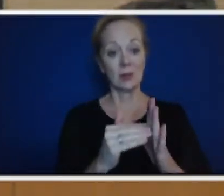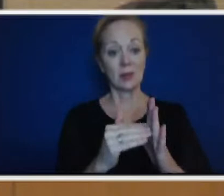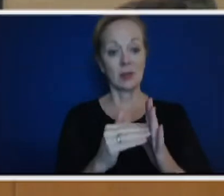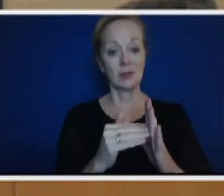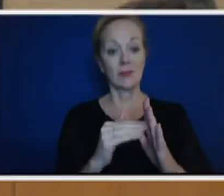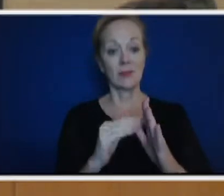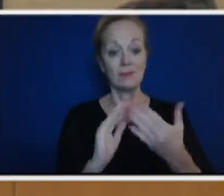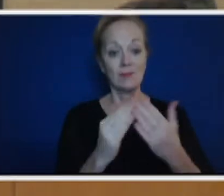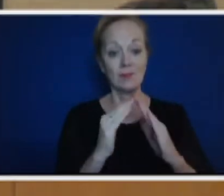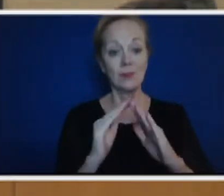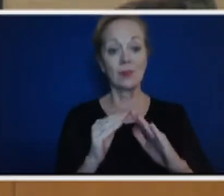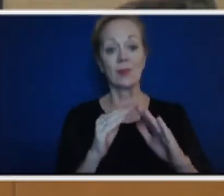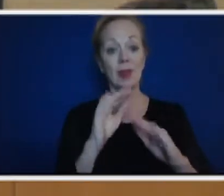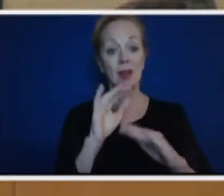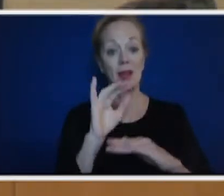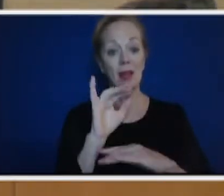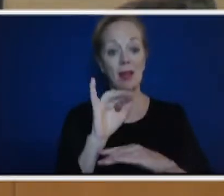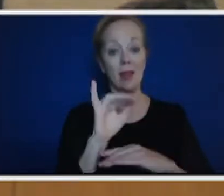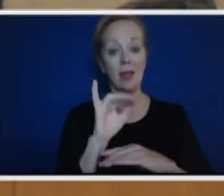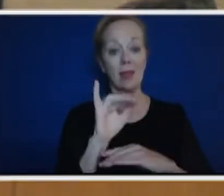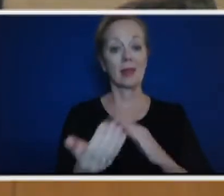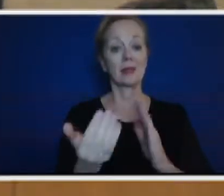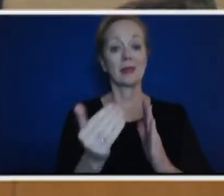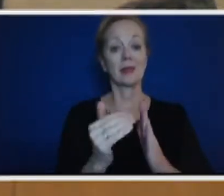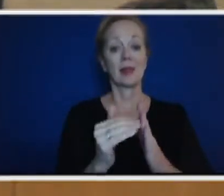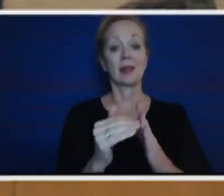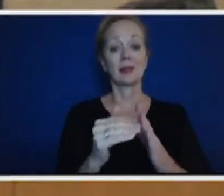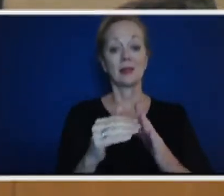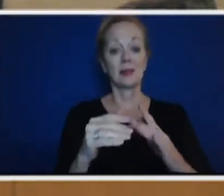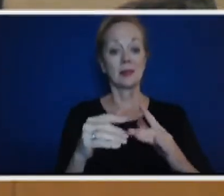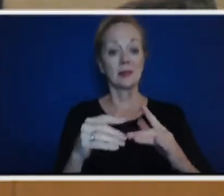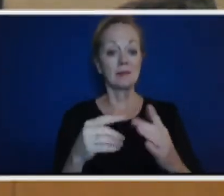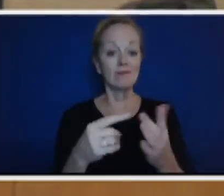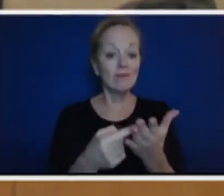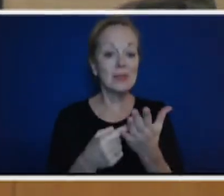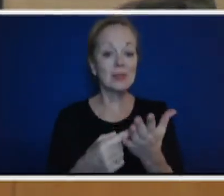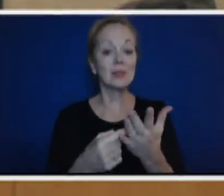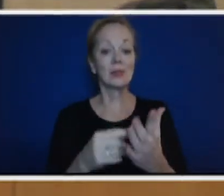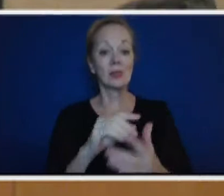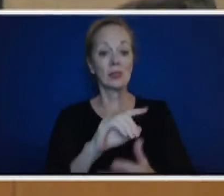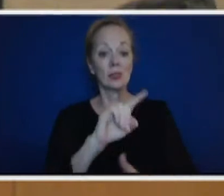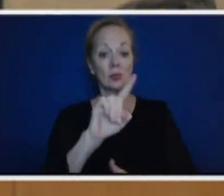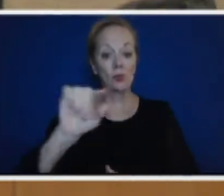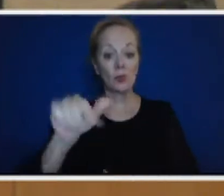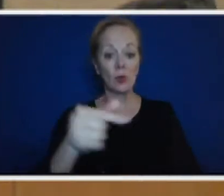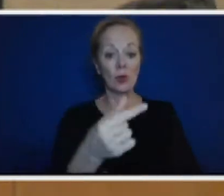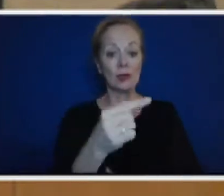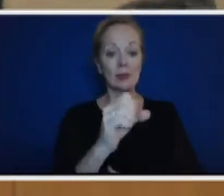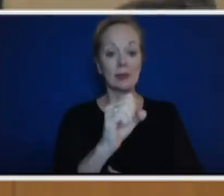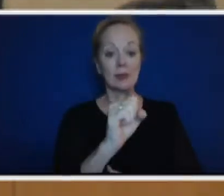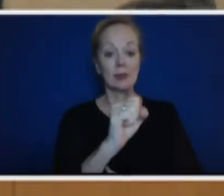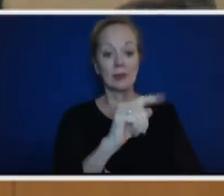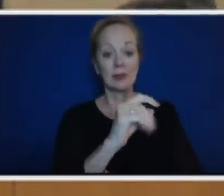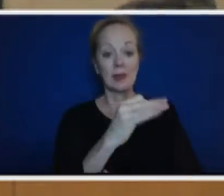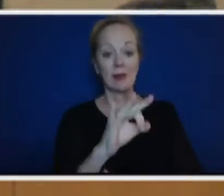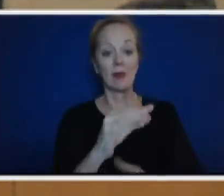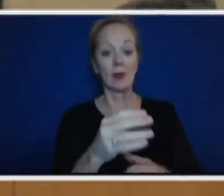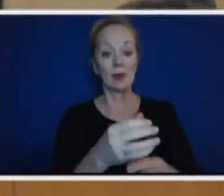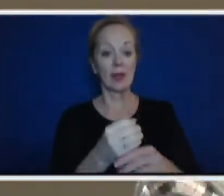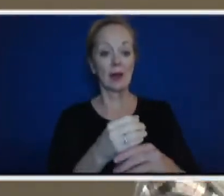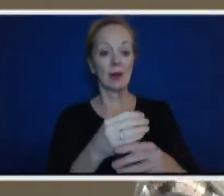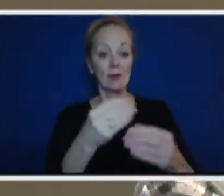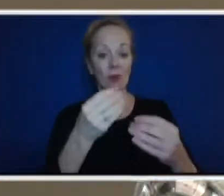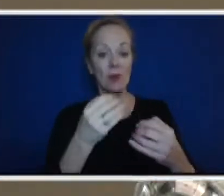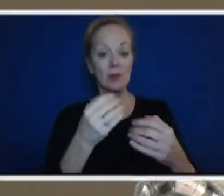But that's, again, that was at the discretion of zoning staff, and that's where we take our information from that